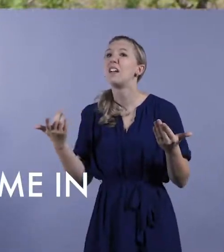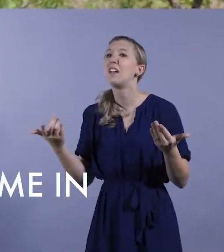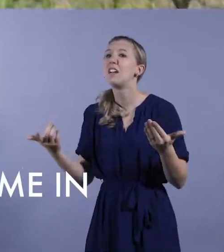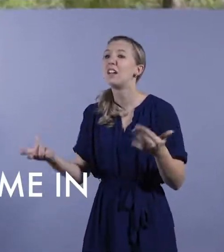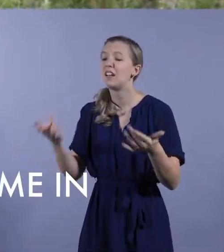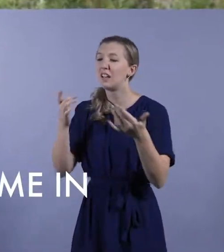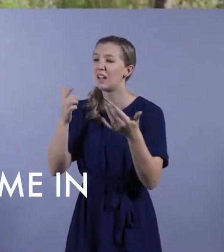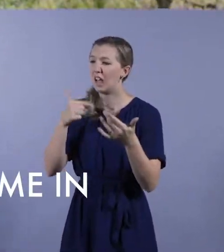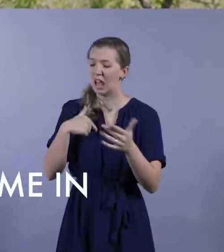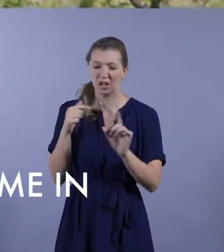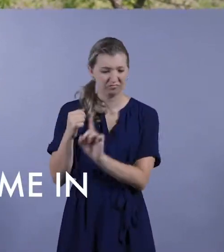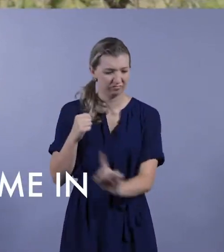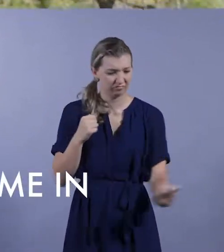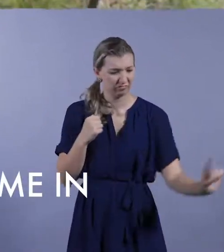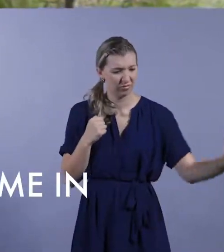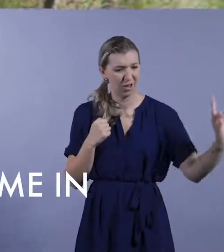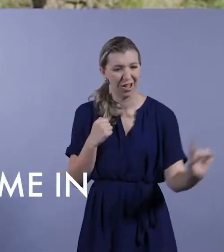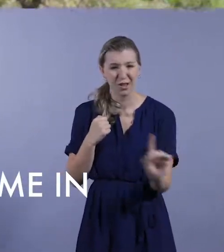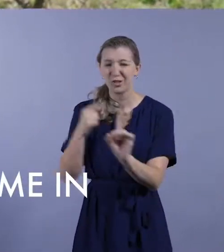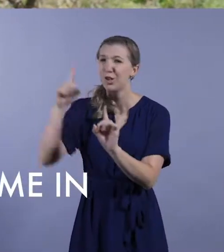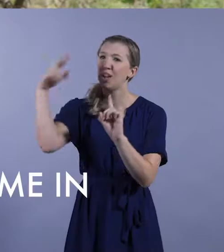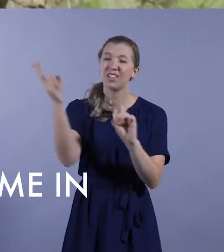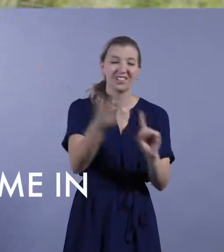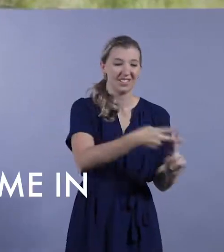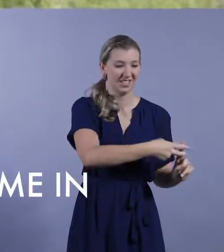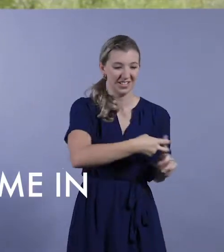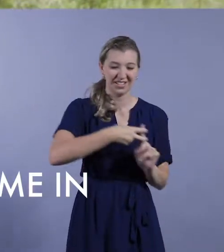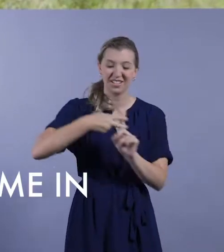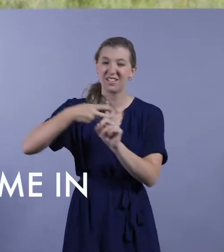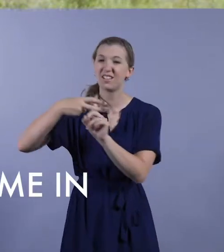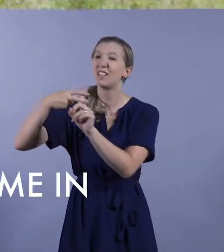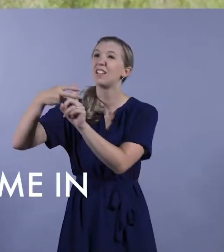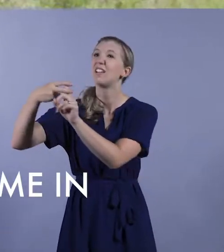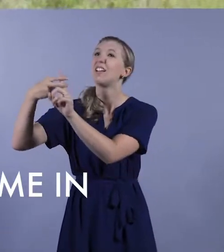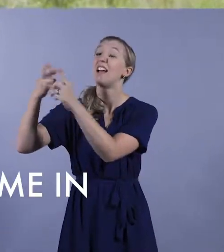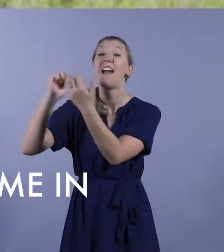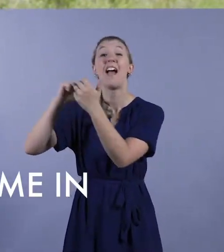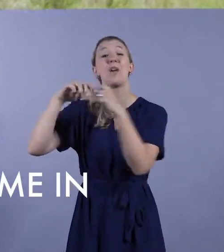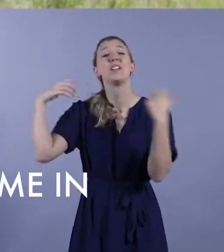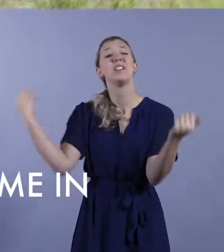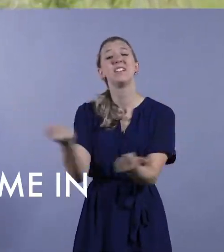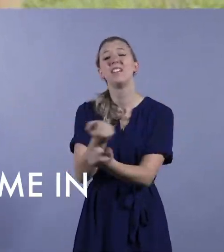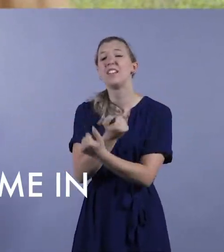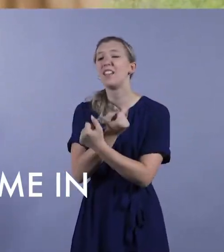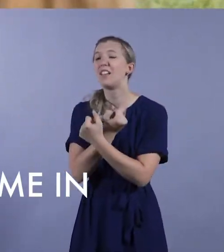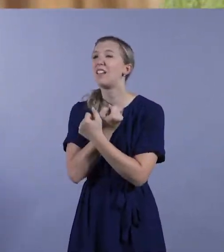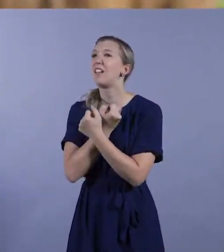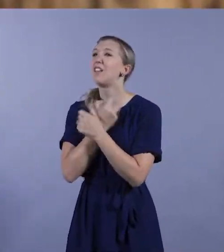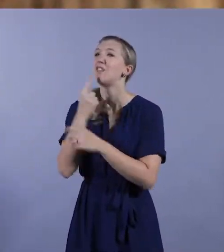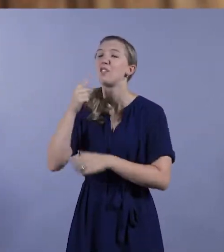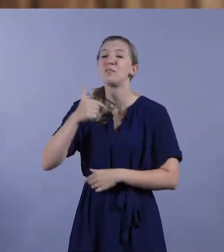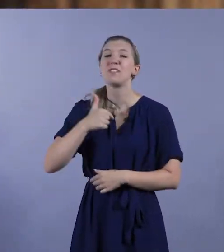I was lost, but he brought me in, though his love flowed.